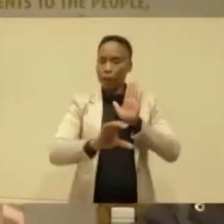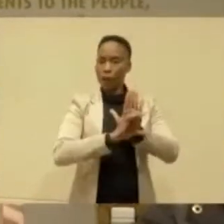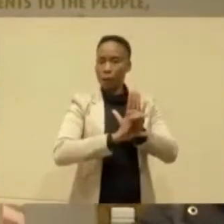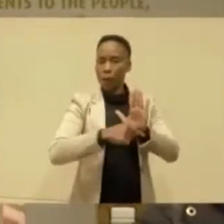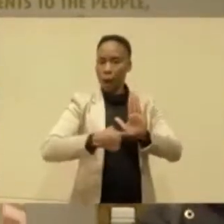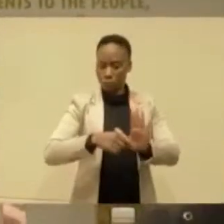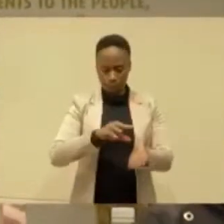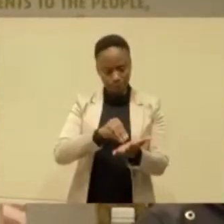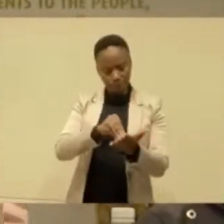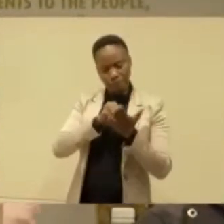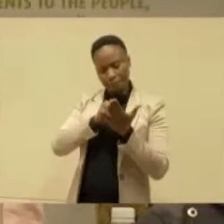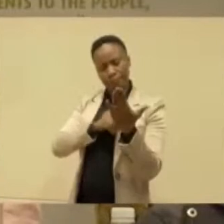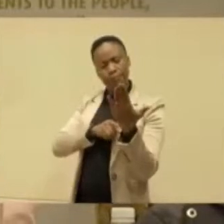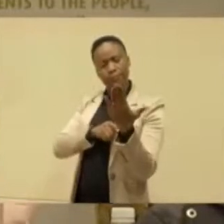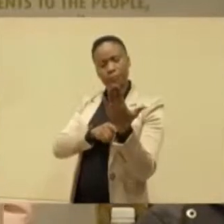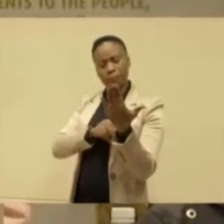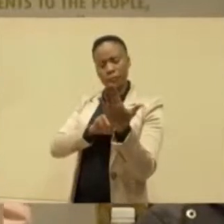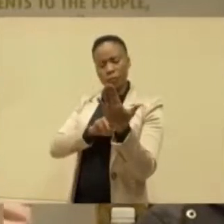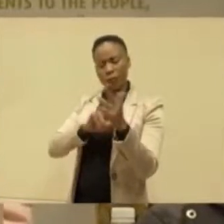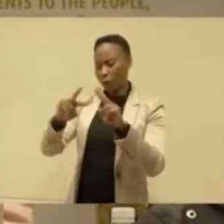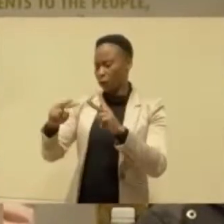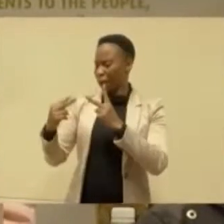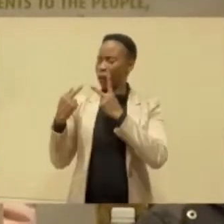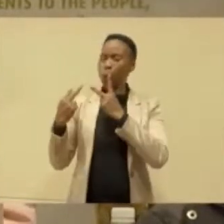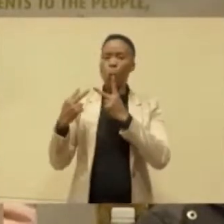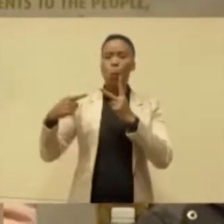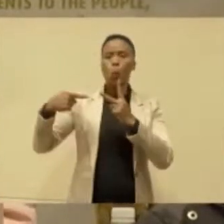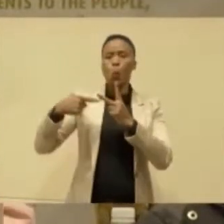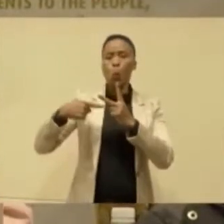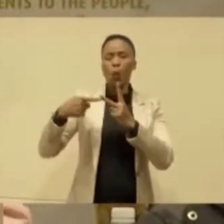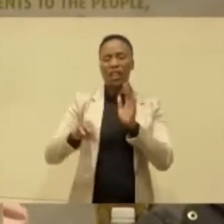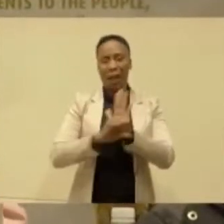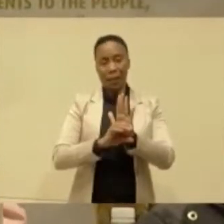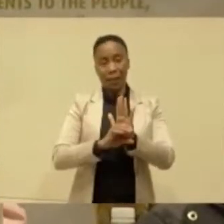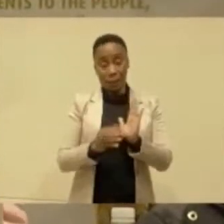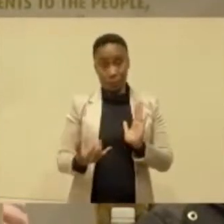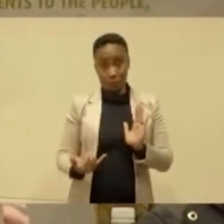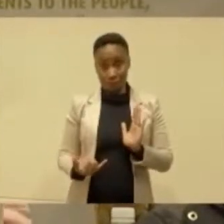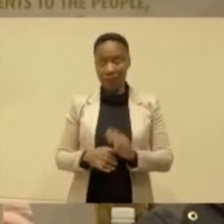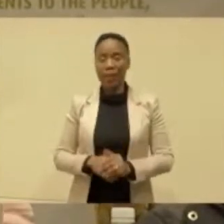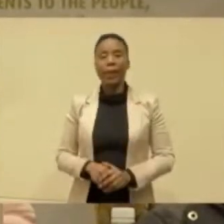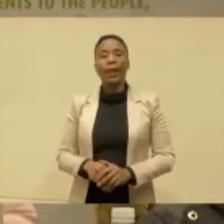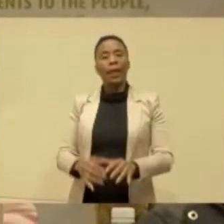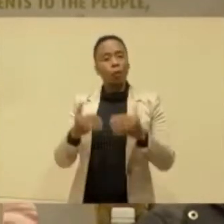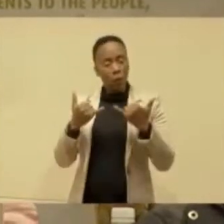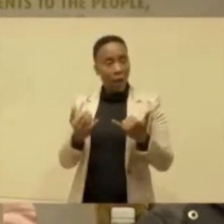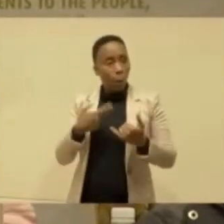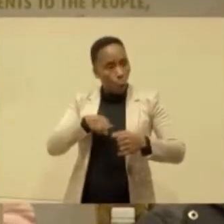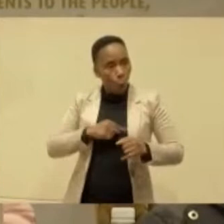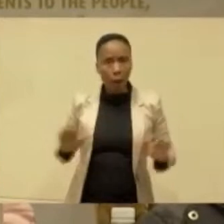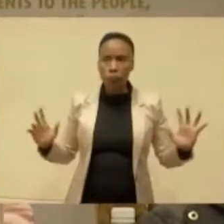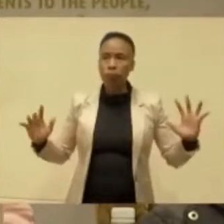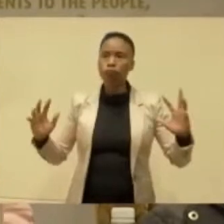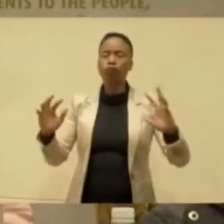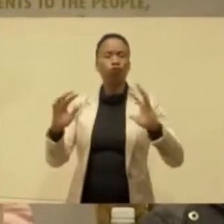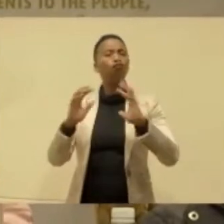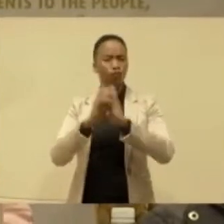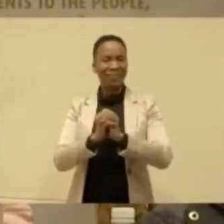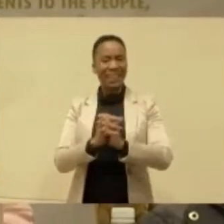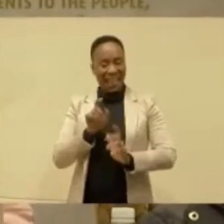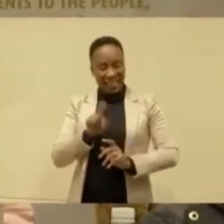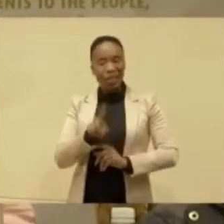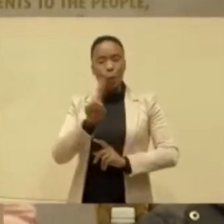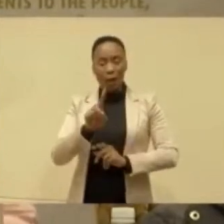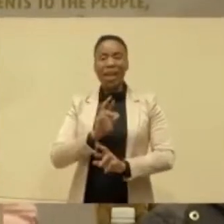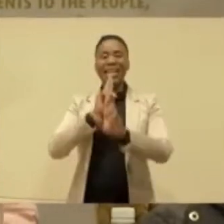review of that women's charter now today as we are meeting this is actually a report